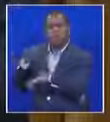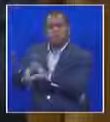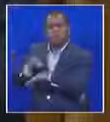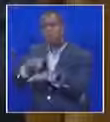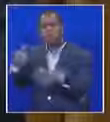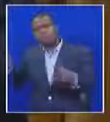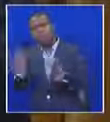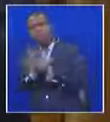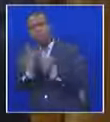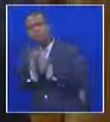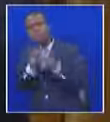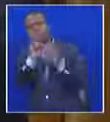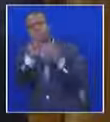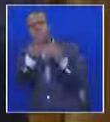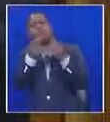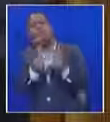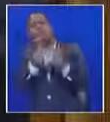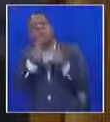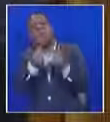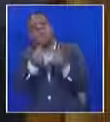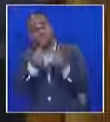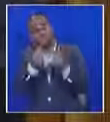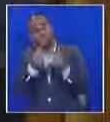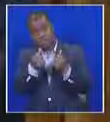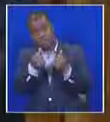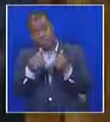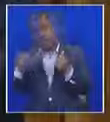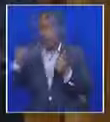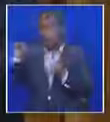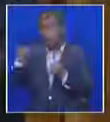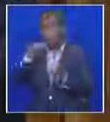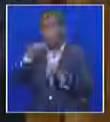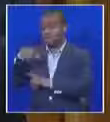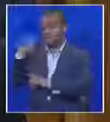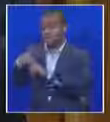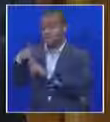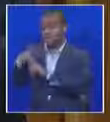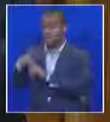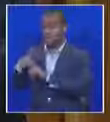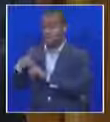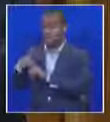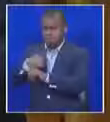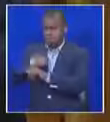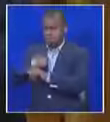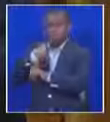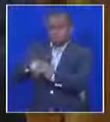time. And therefore, as an individual, I don't see any